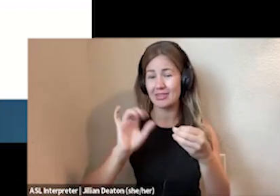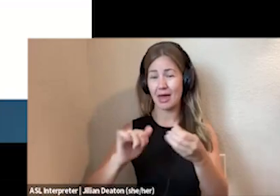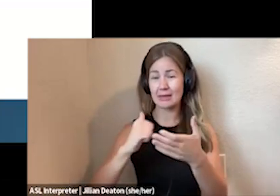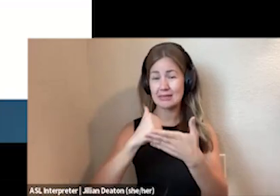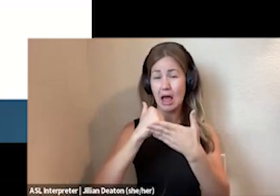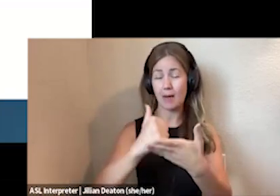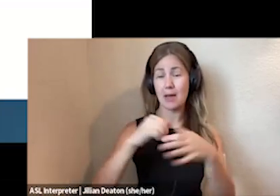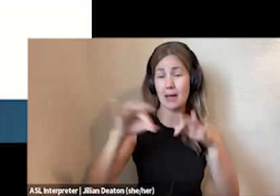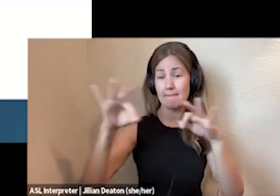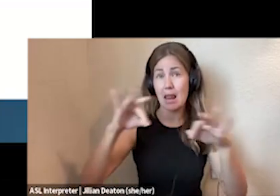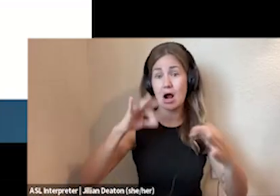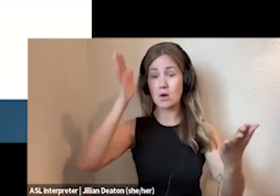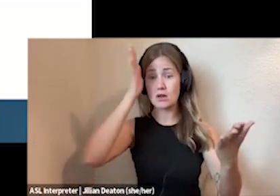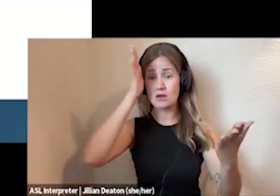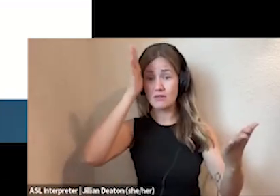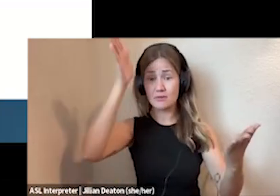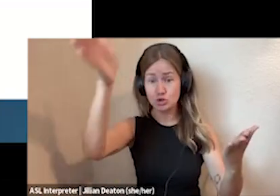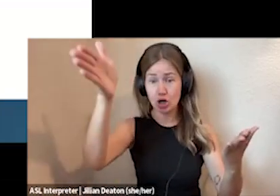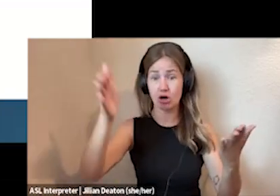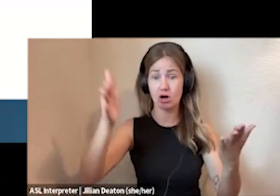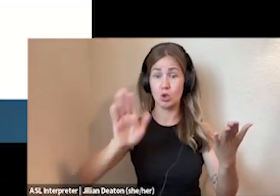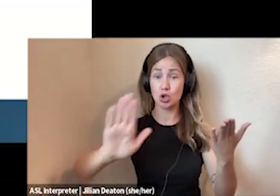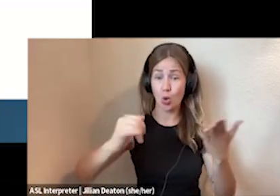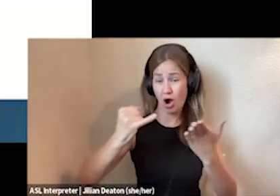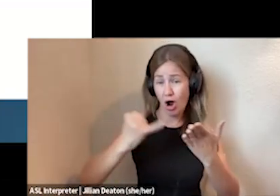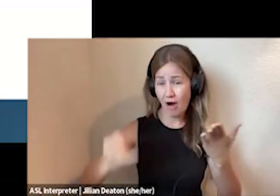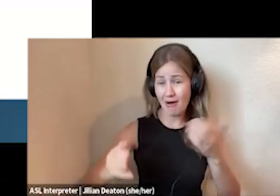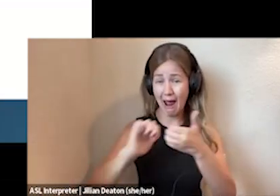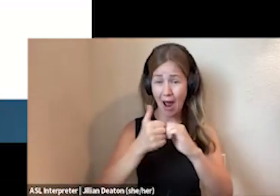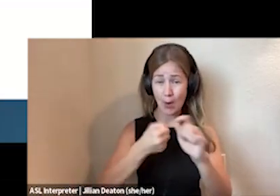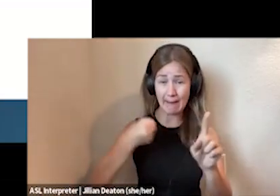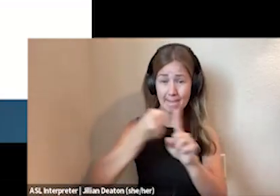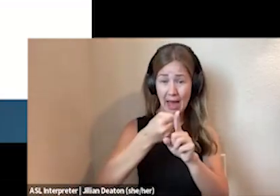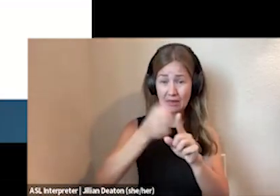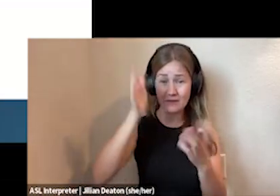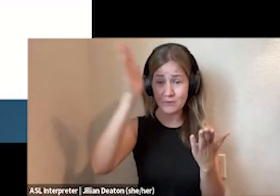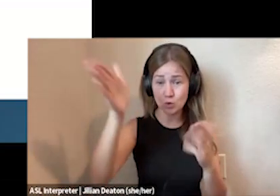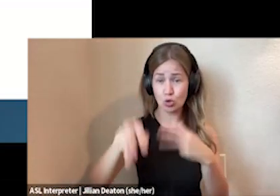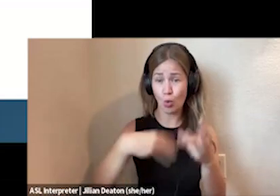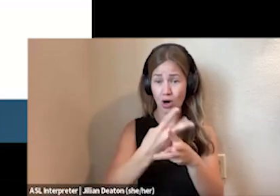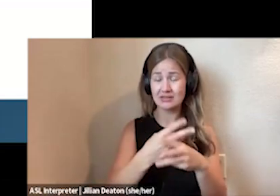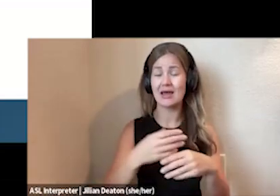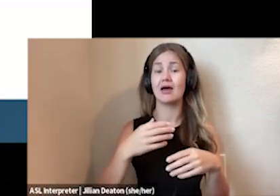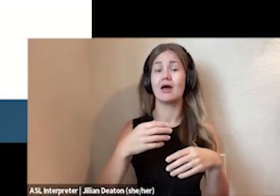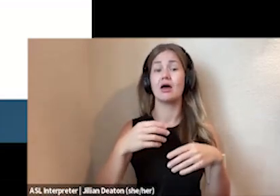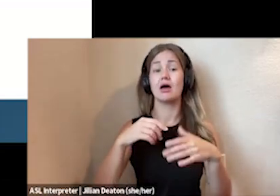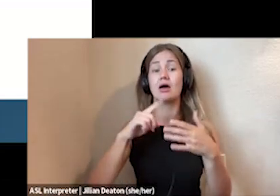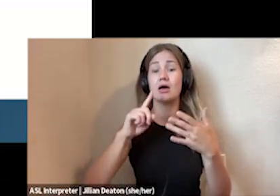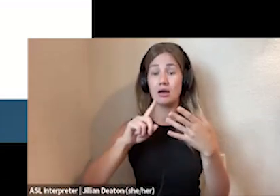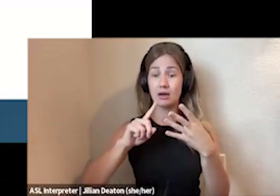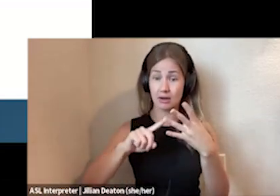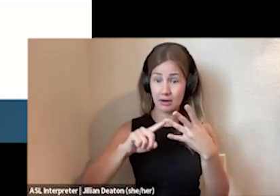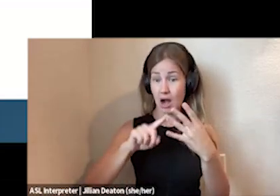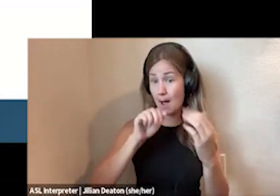that your being in the world, that your art and artistry being in the world helps create. An approach story explains what